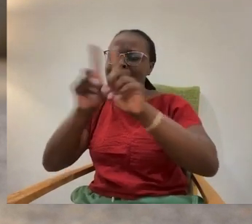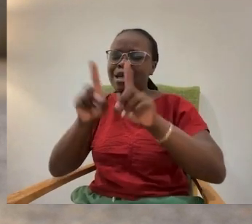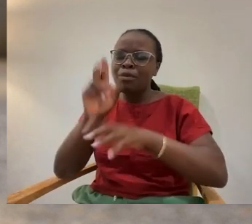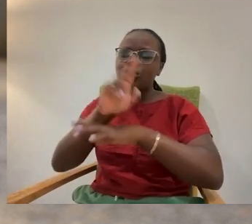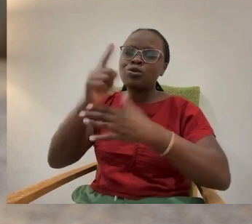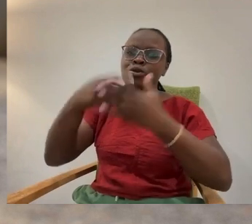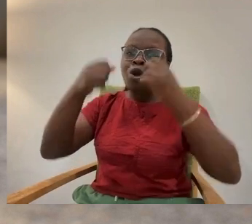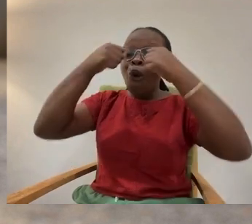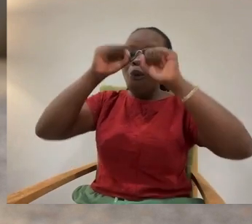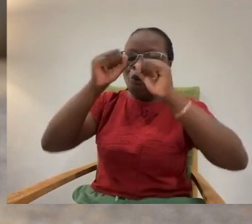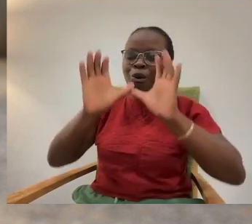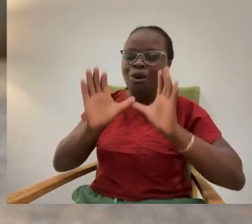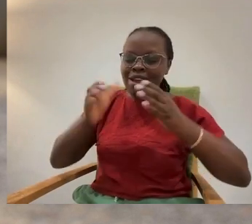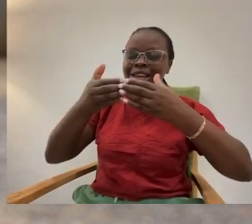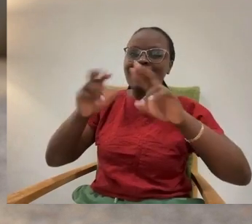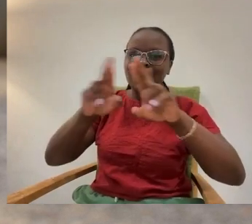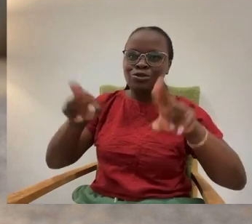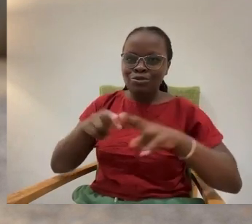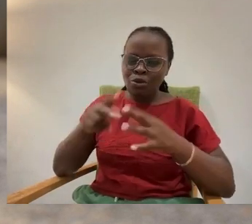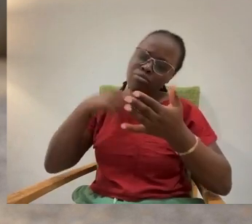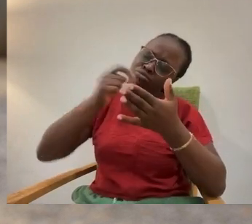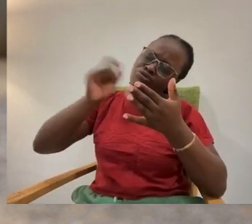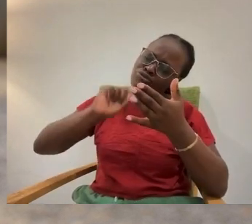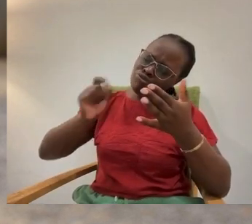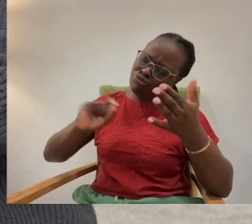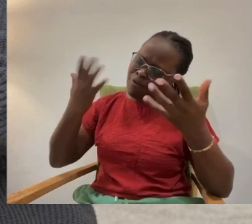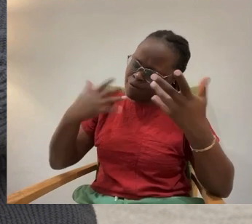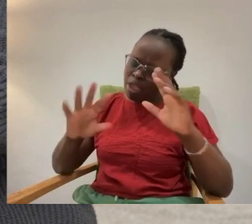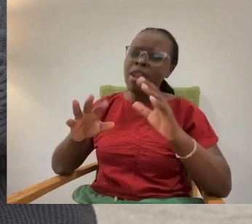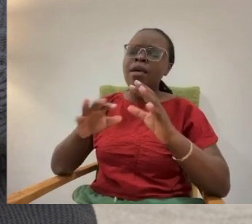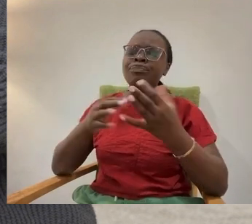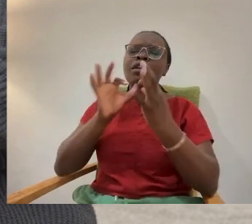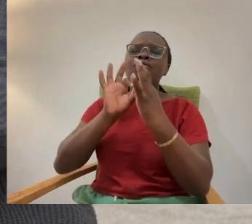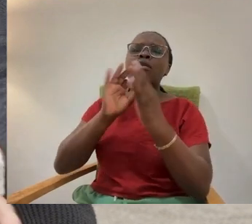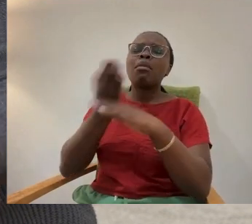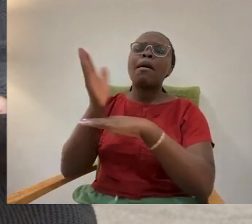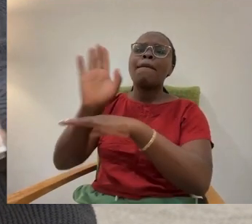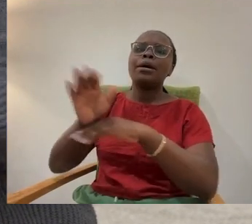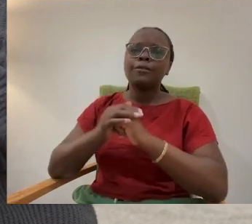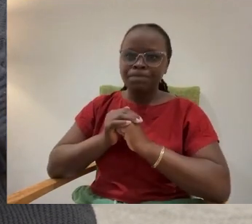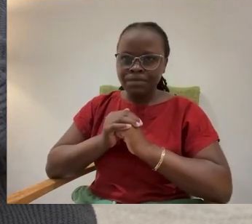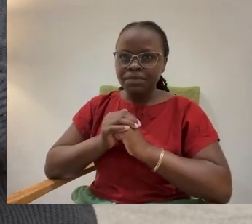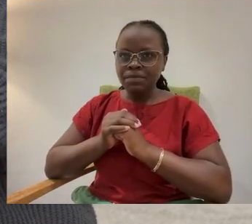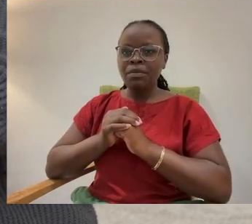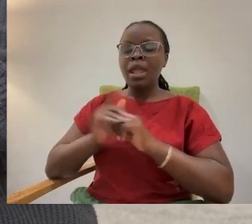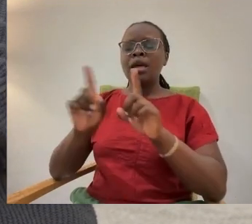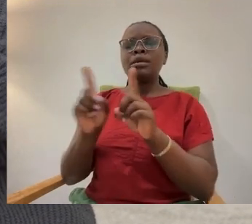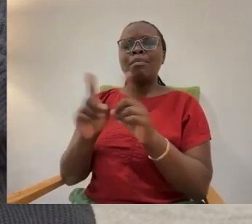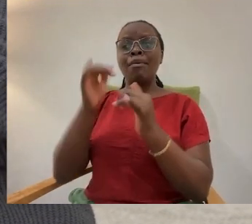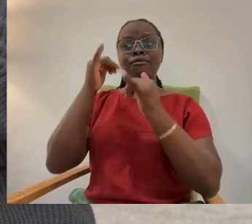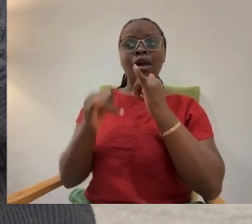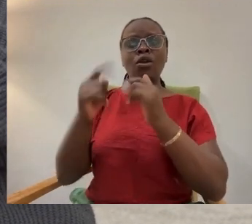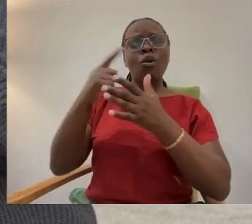We mark and also give the learners feedback of their performance. Yeah. And finally, just as before we let you go, what would you say to